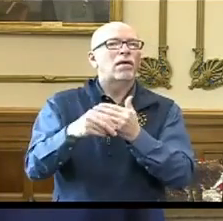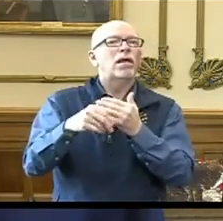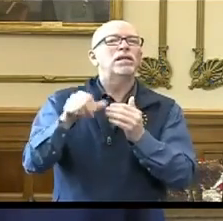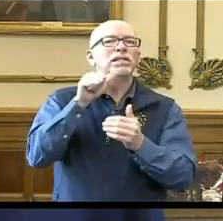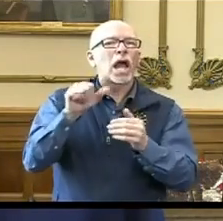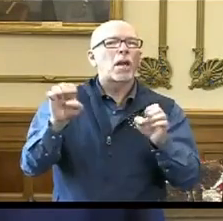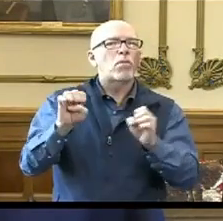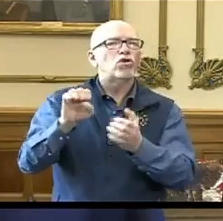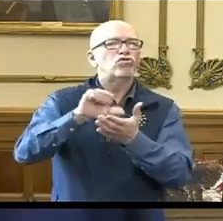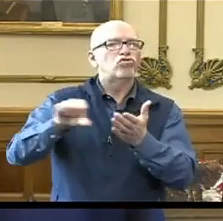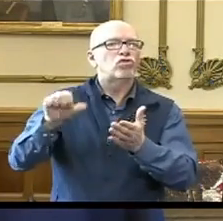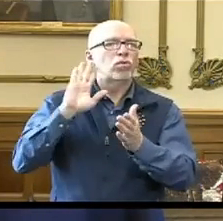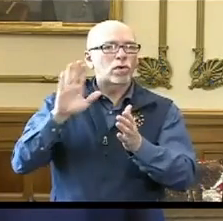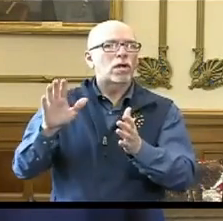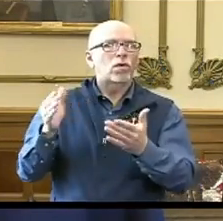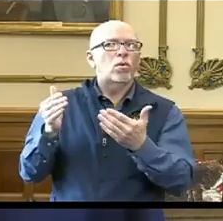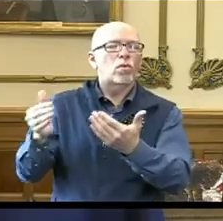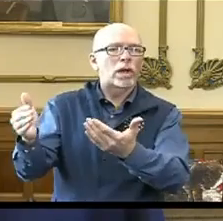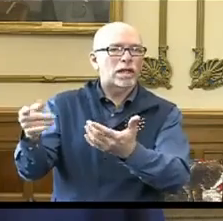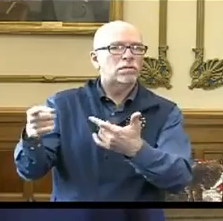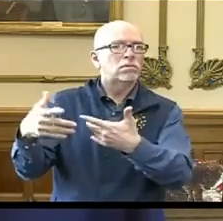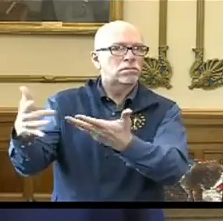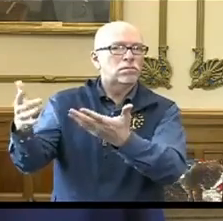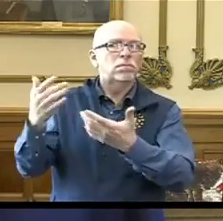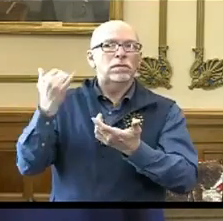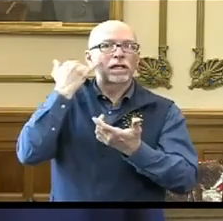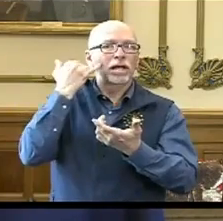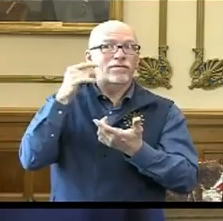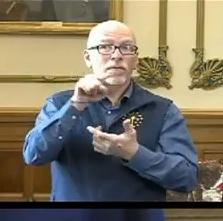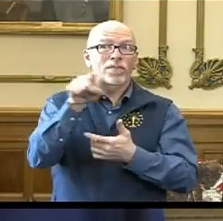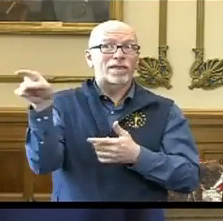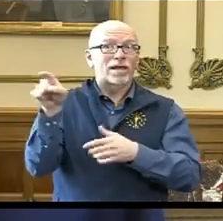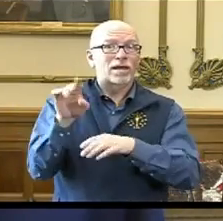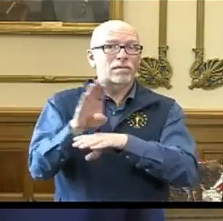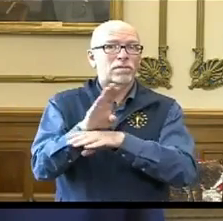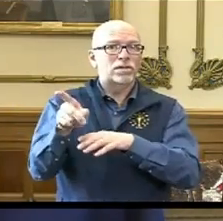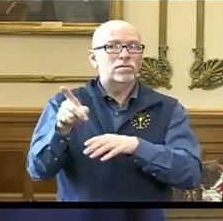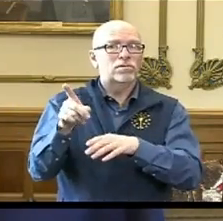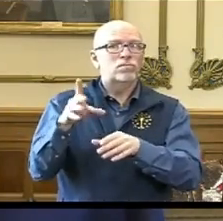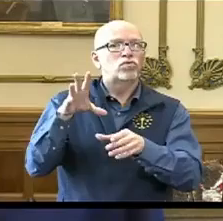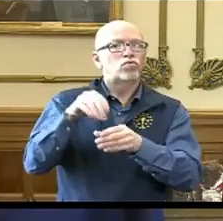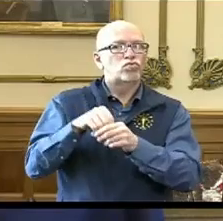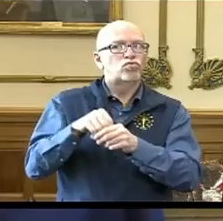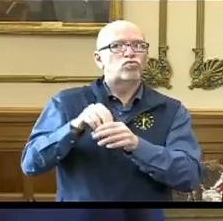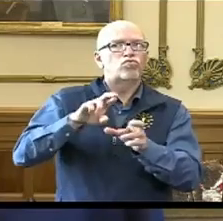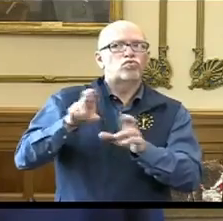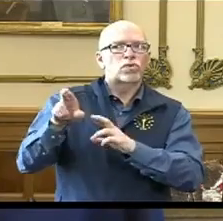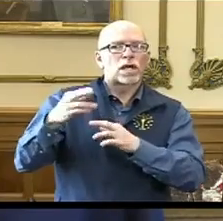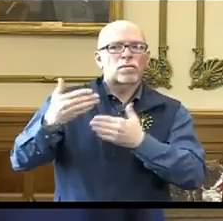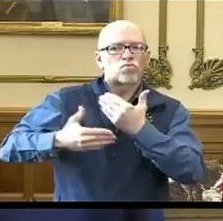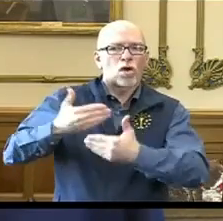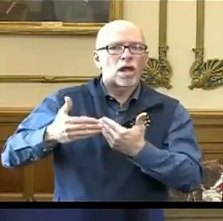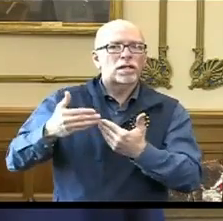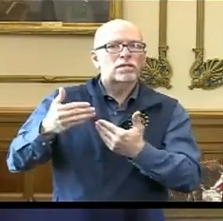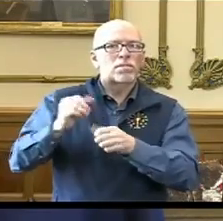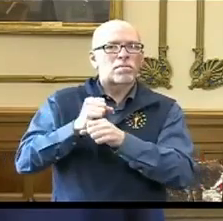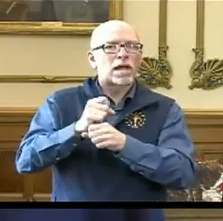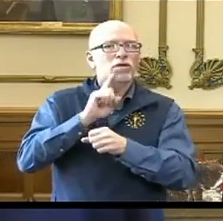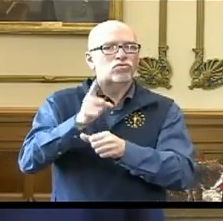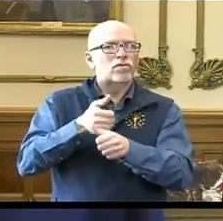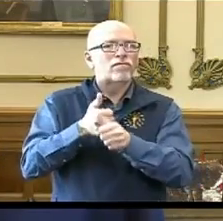lift those restrictions if those businesses include the measures required to operate in